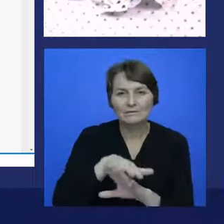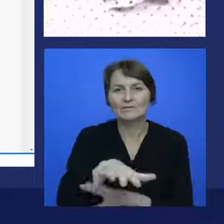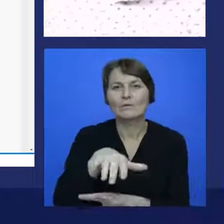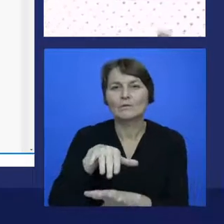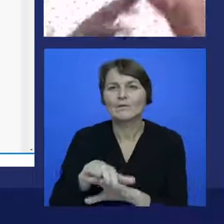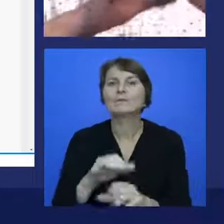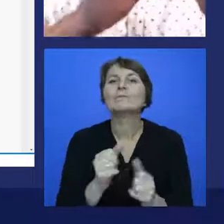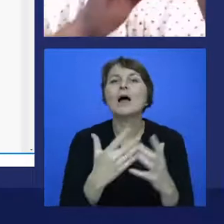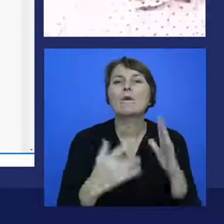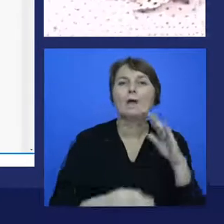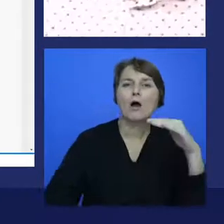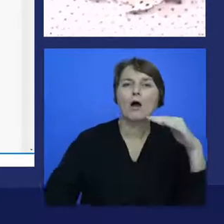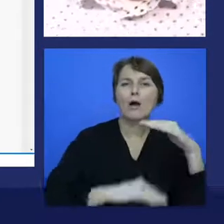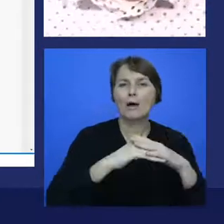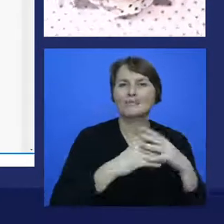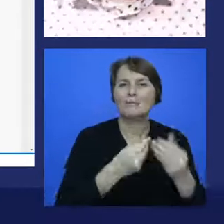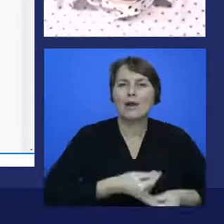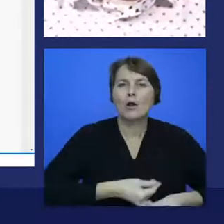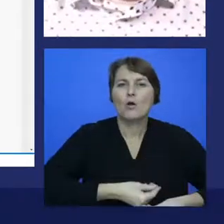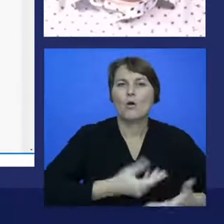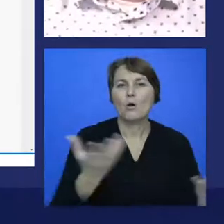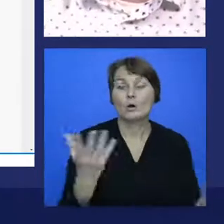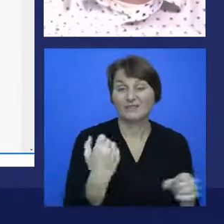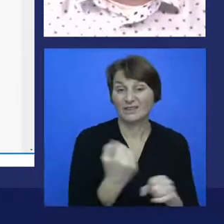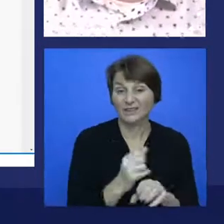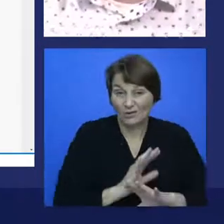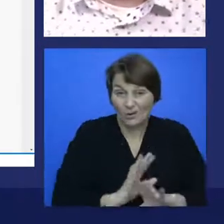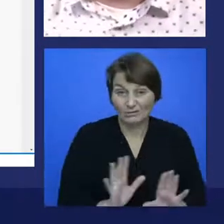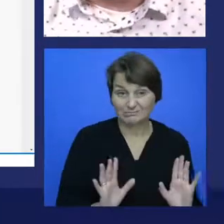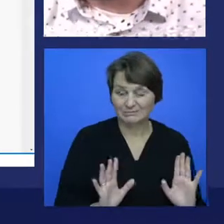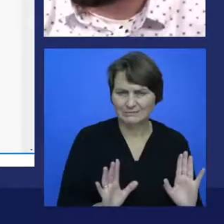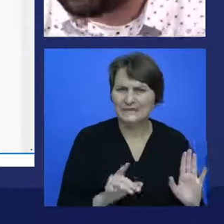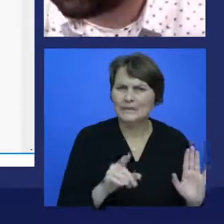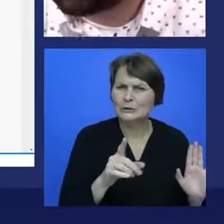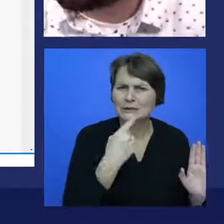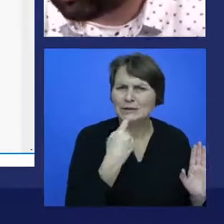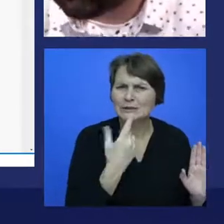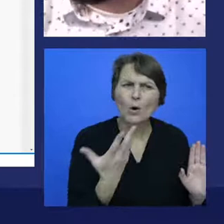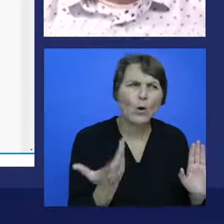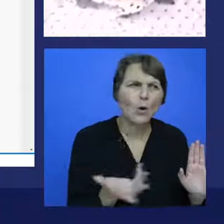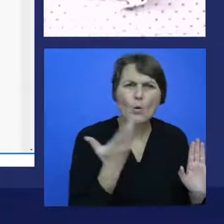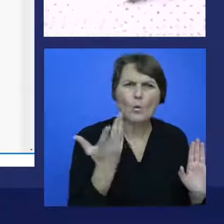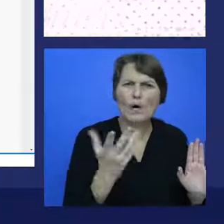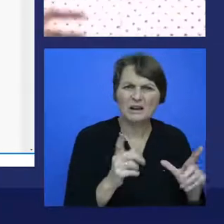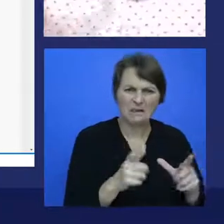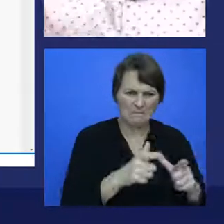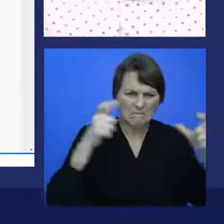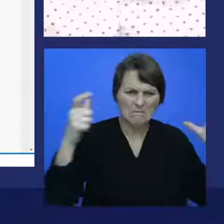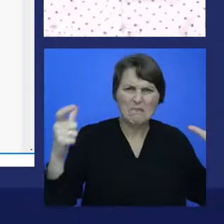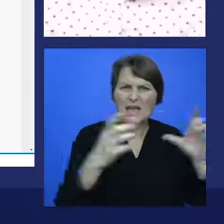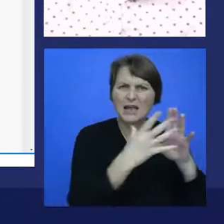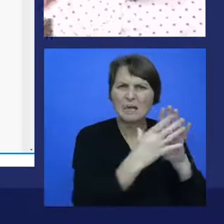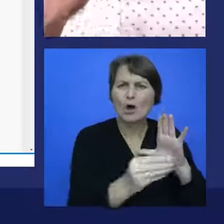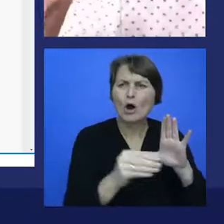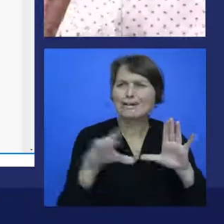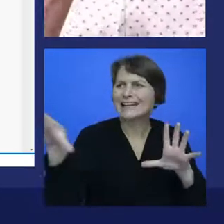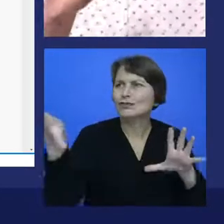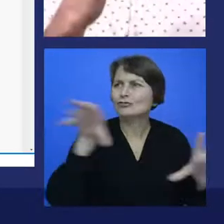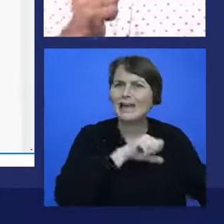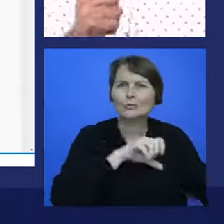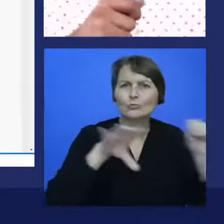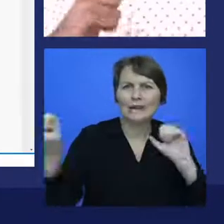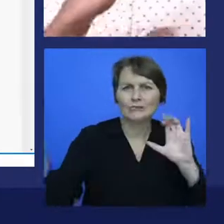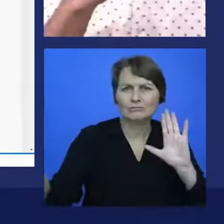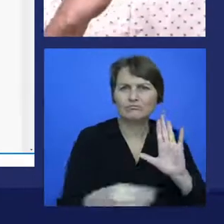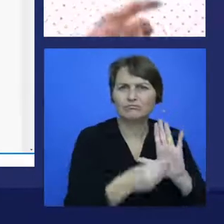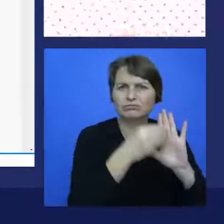loss function. That's it. And you're probably going, well, what about the huge models that actually generate stuff? It's the same thing, except